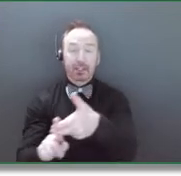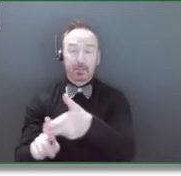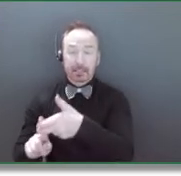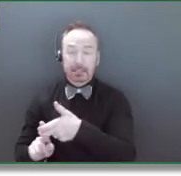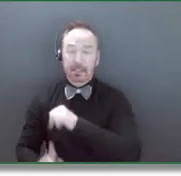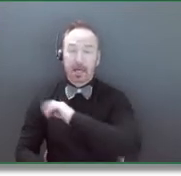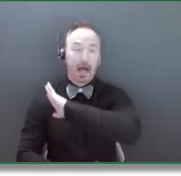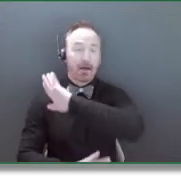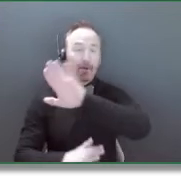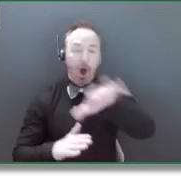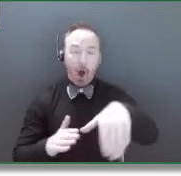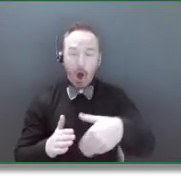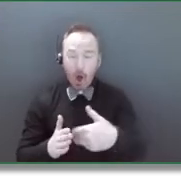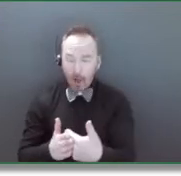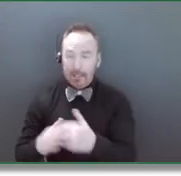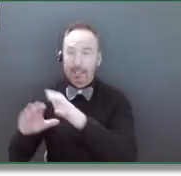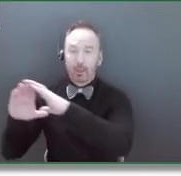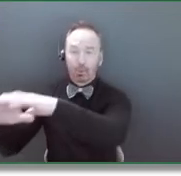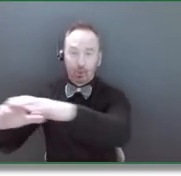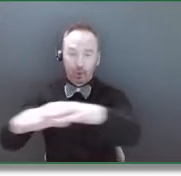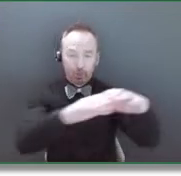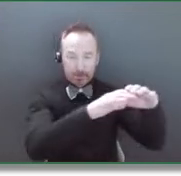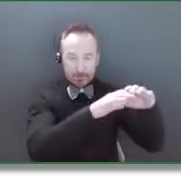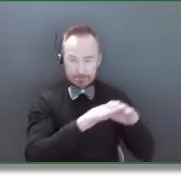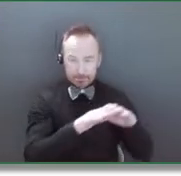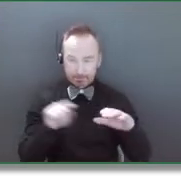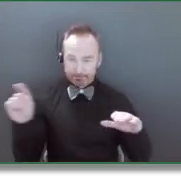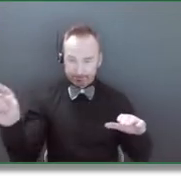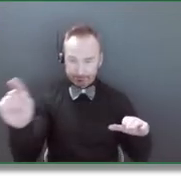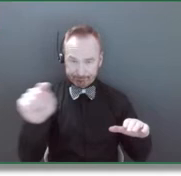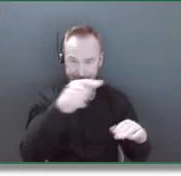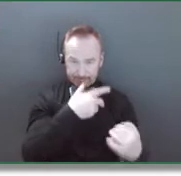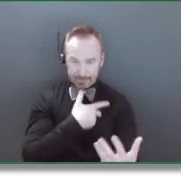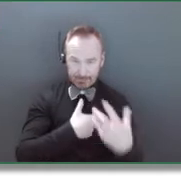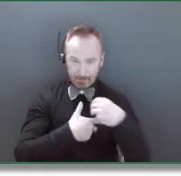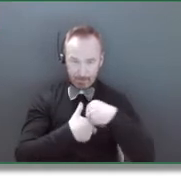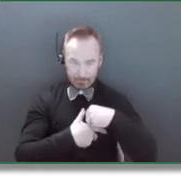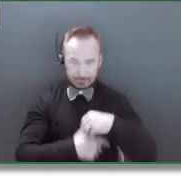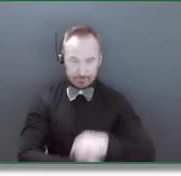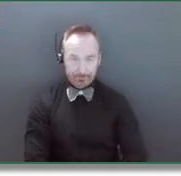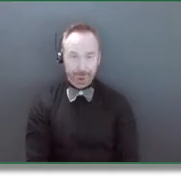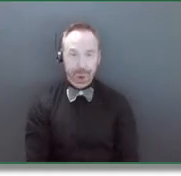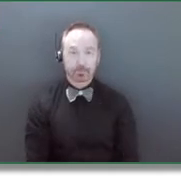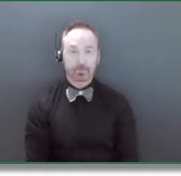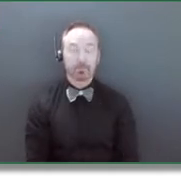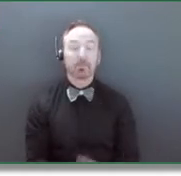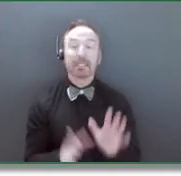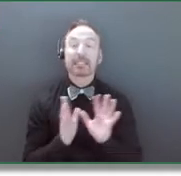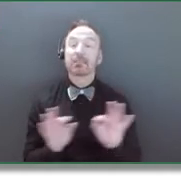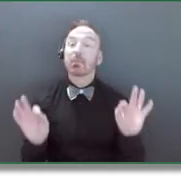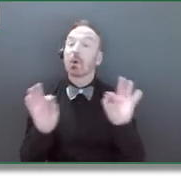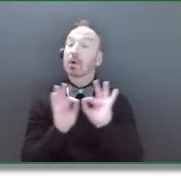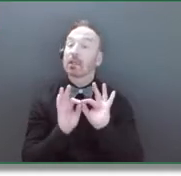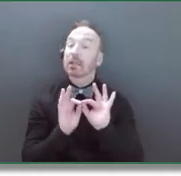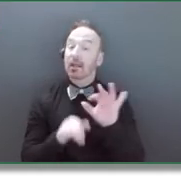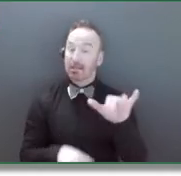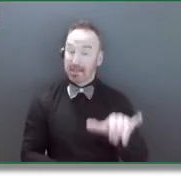that are involved. So this is why it's important. It's on the agenda, and